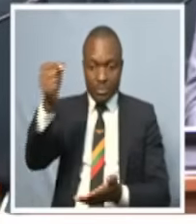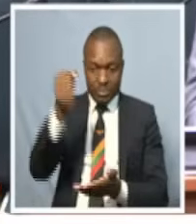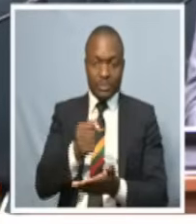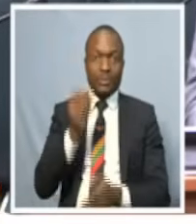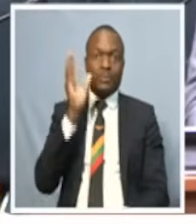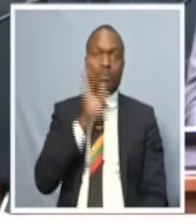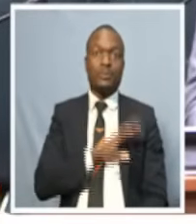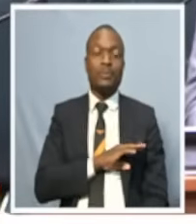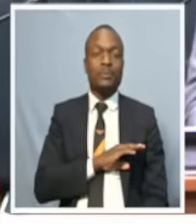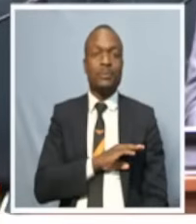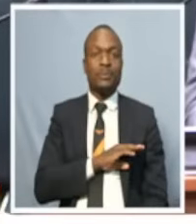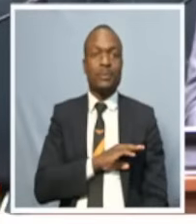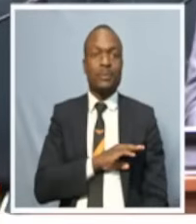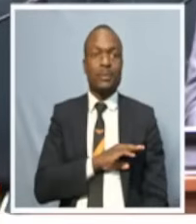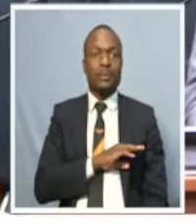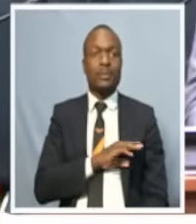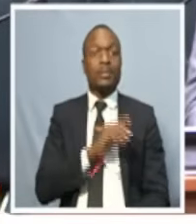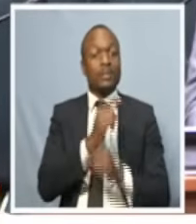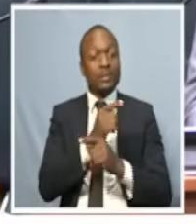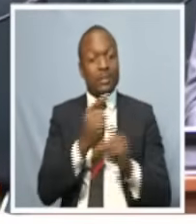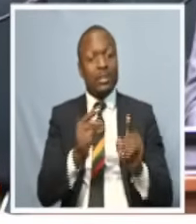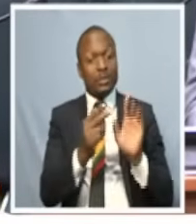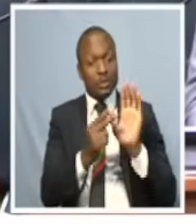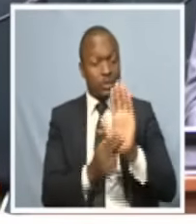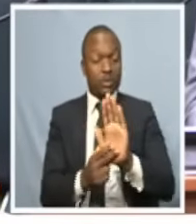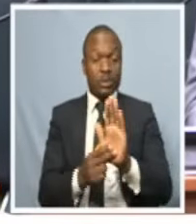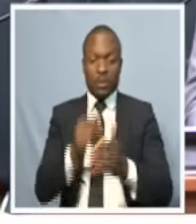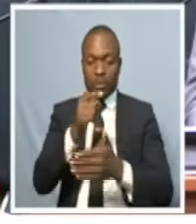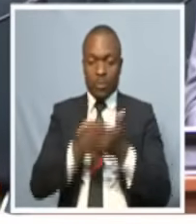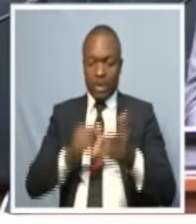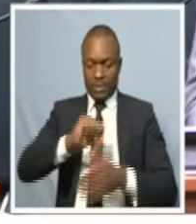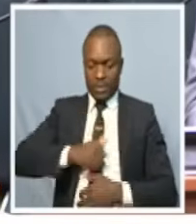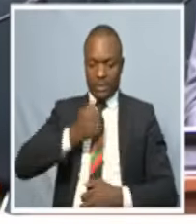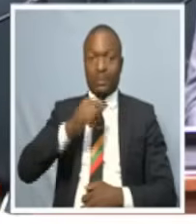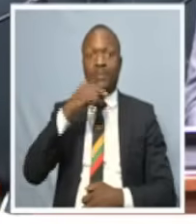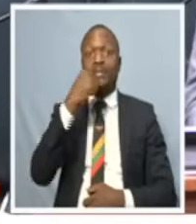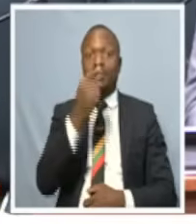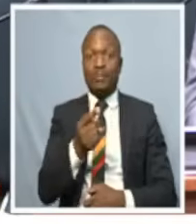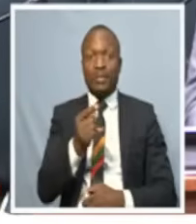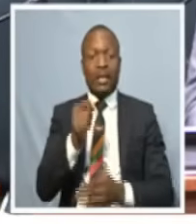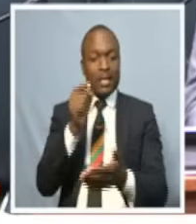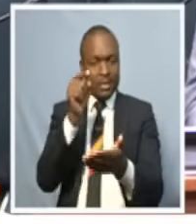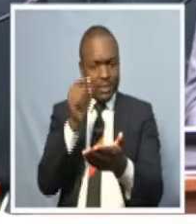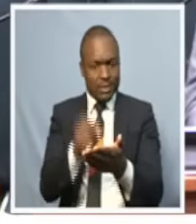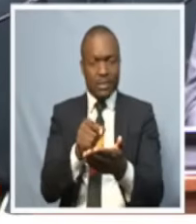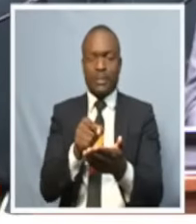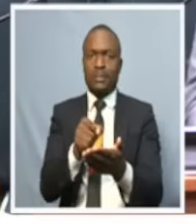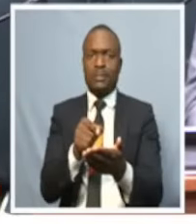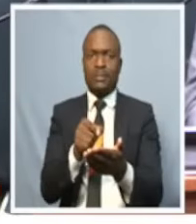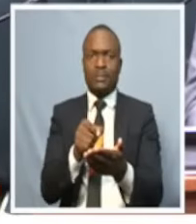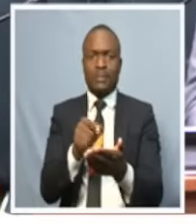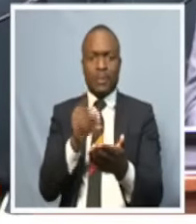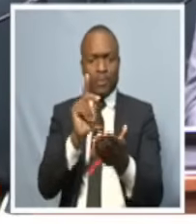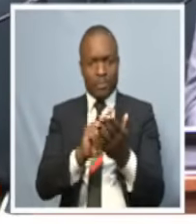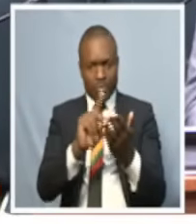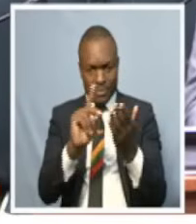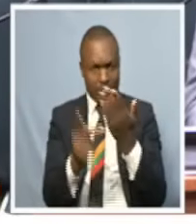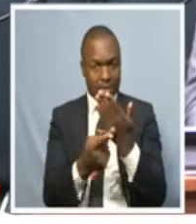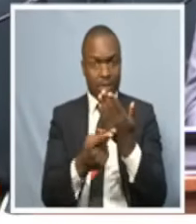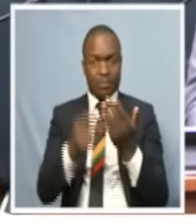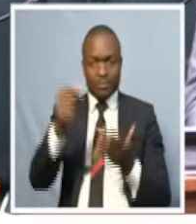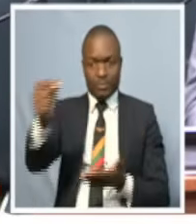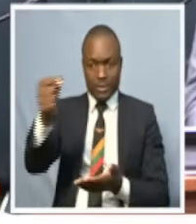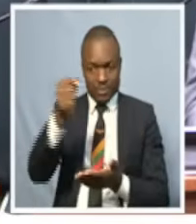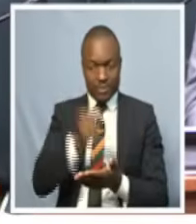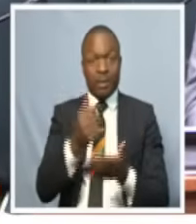recruited. It just confirms what I've been saying, that this particular recruitment